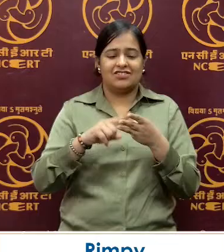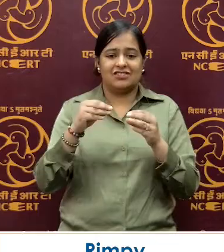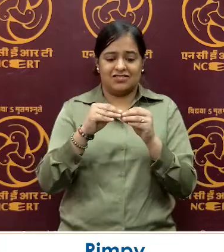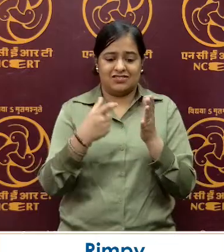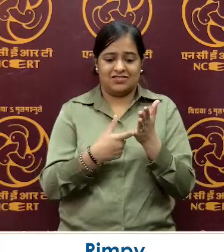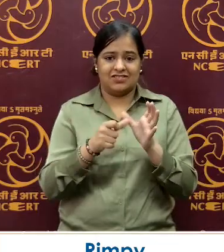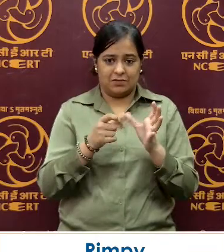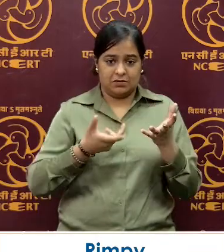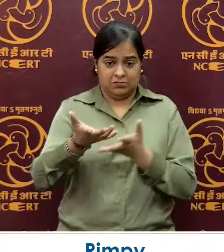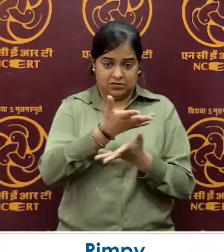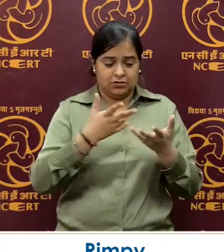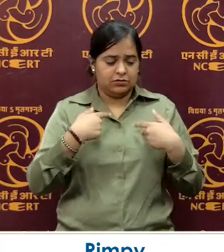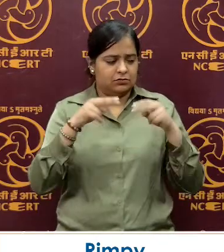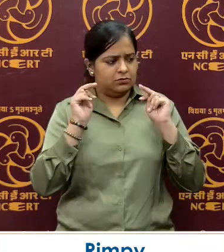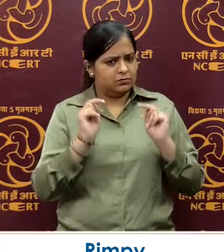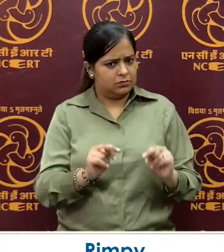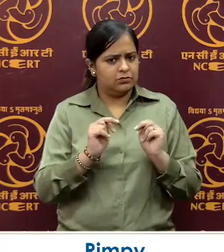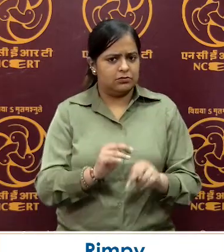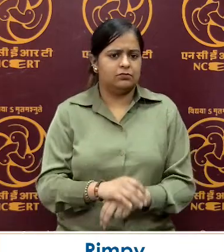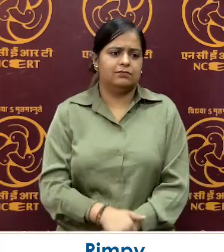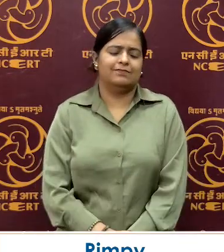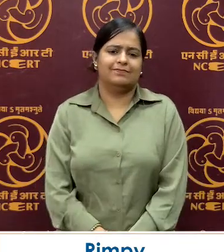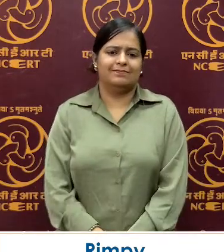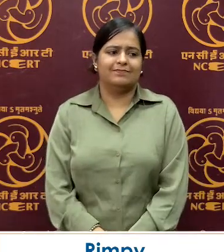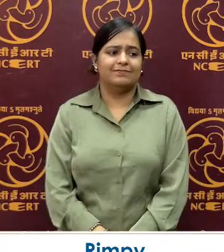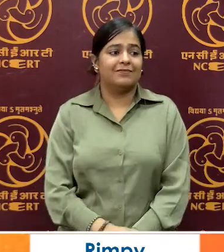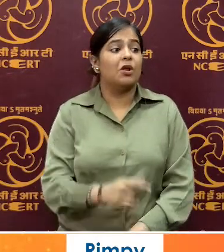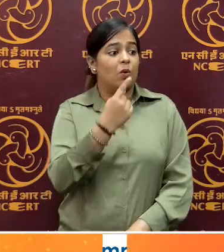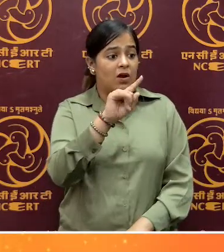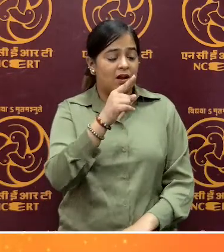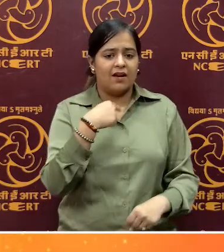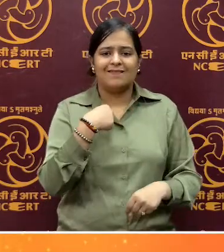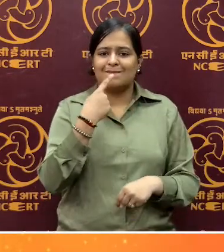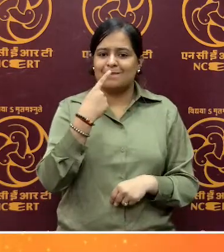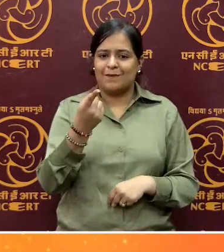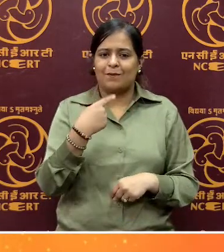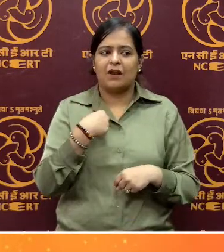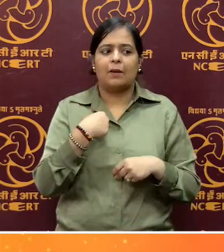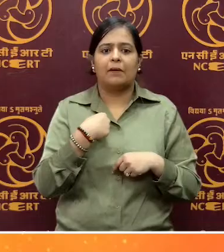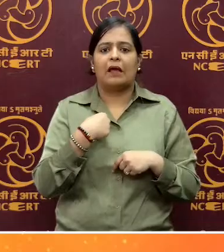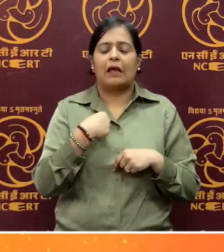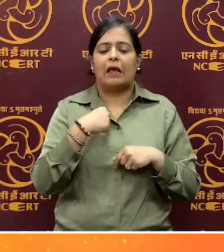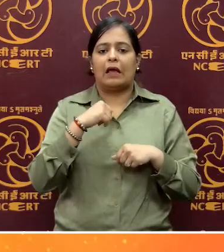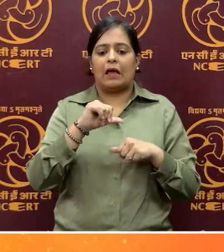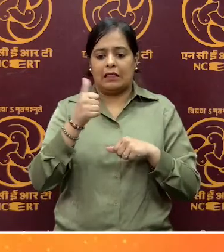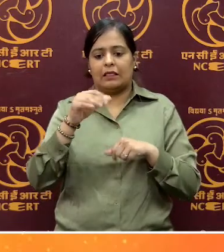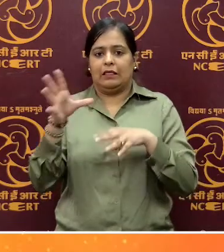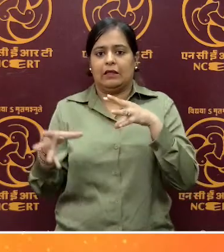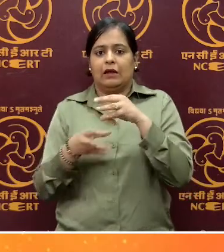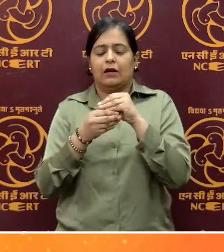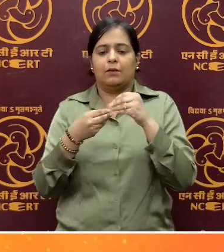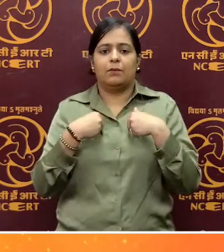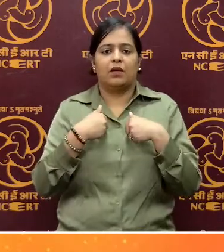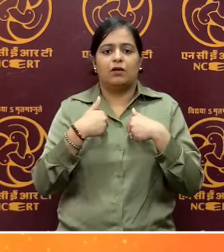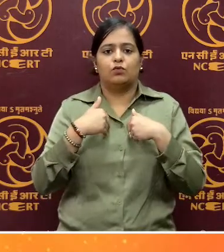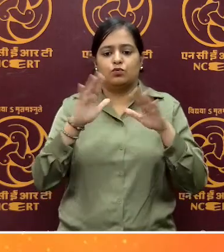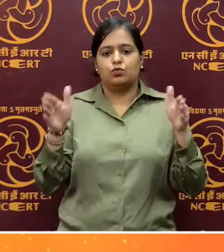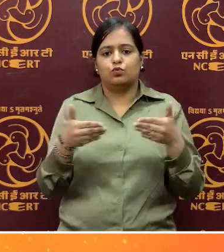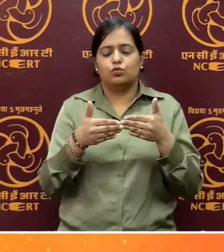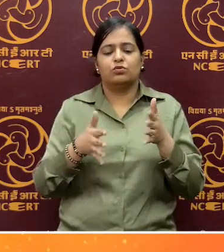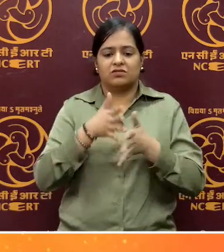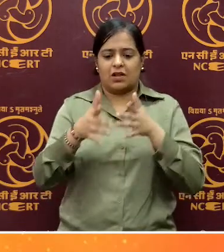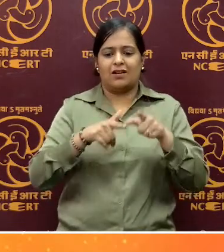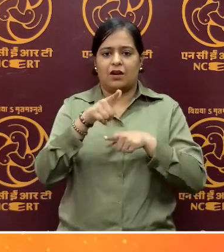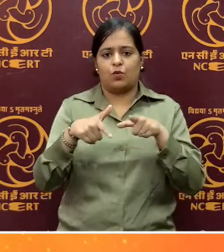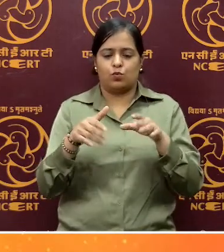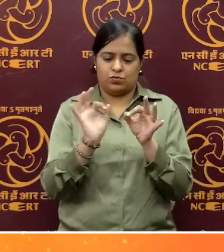we require all these informations. Alright, so we have another information for you. I would like to introduce our sign